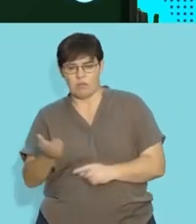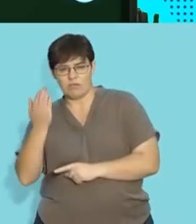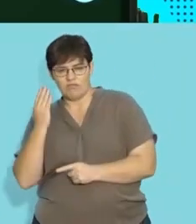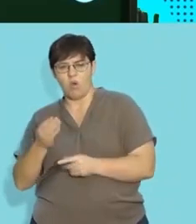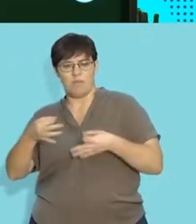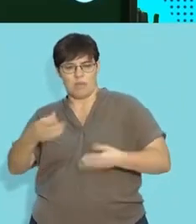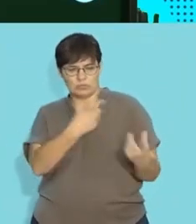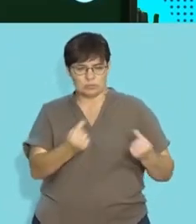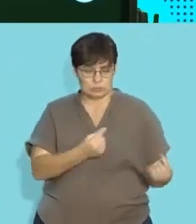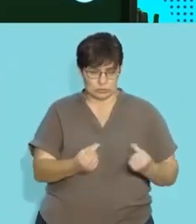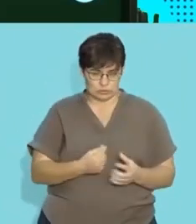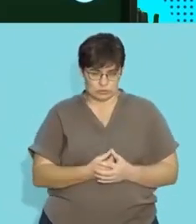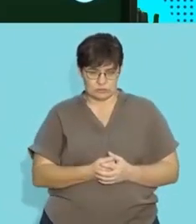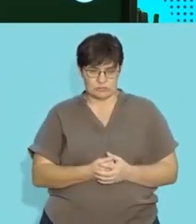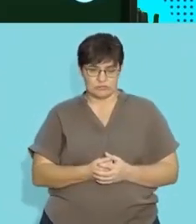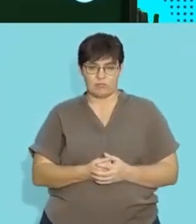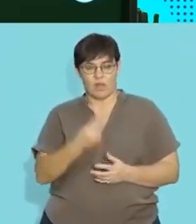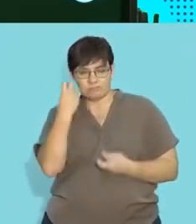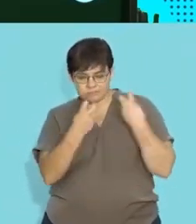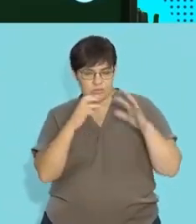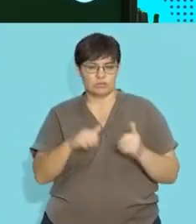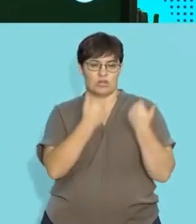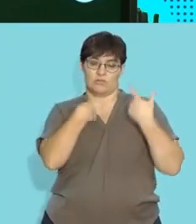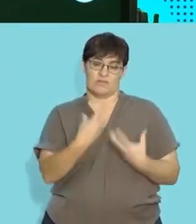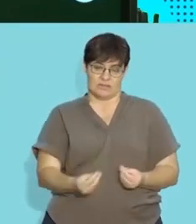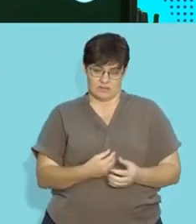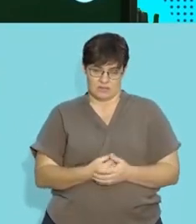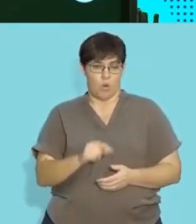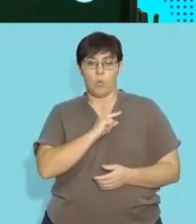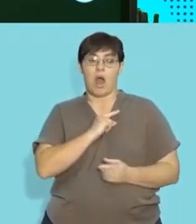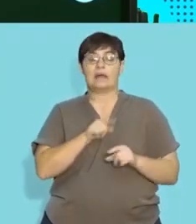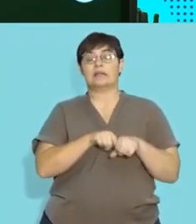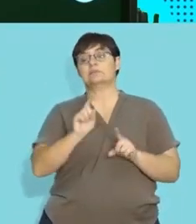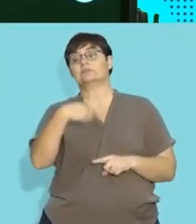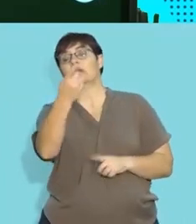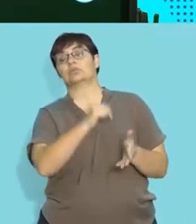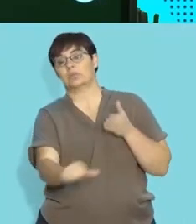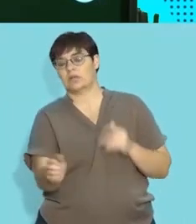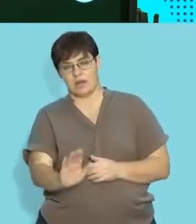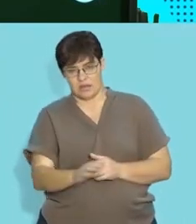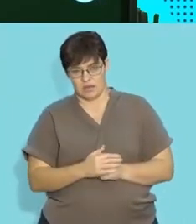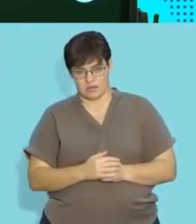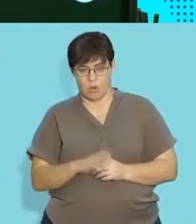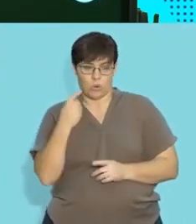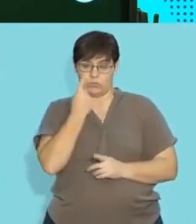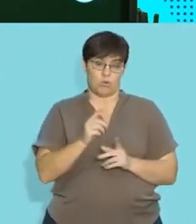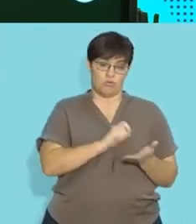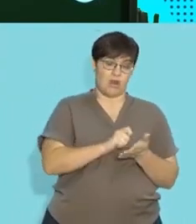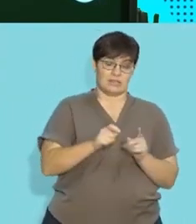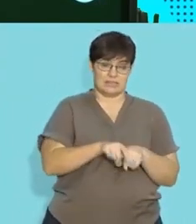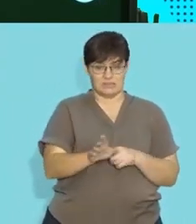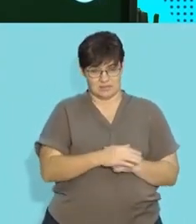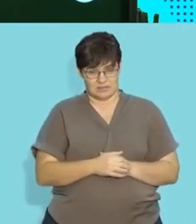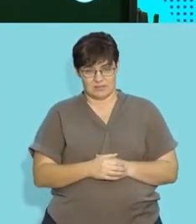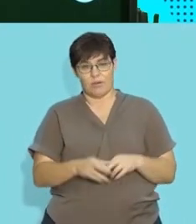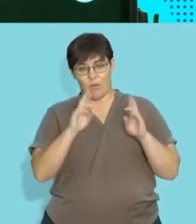do some problem to previous paper, okay? And seek challenges when there's time, not because you're writing a test next week